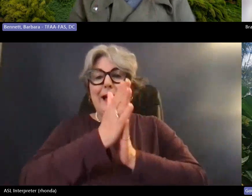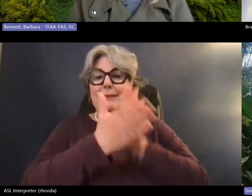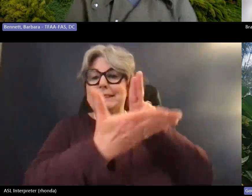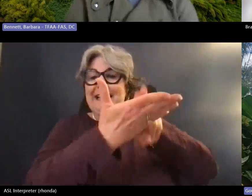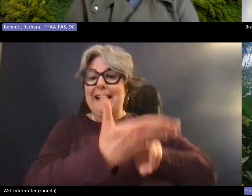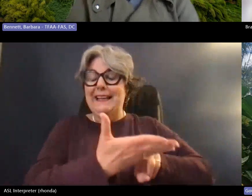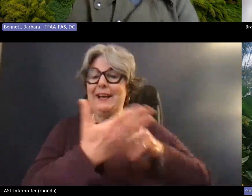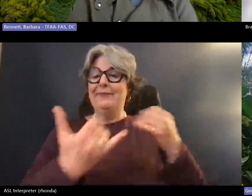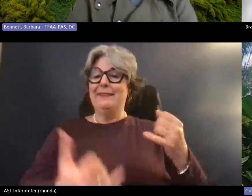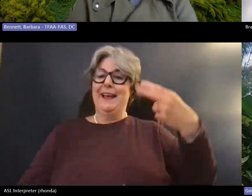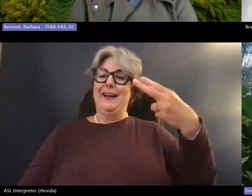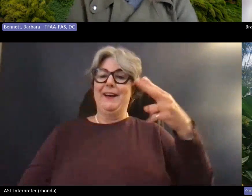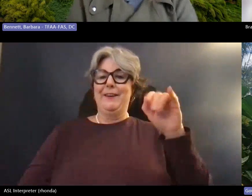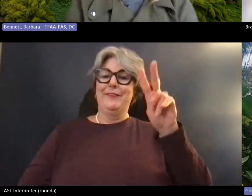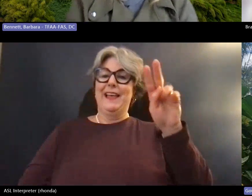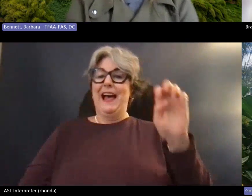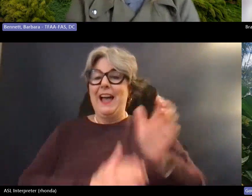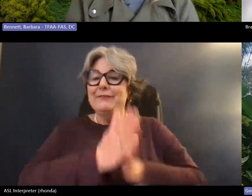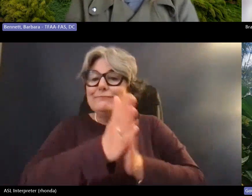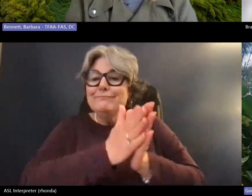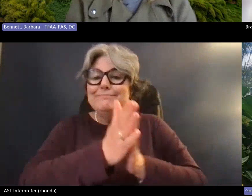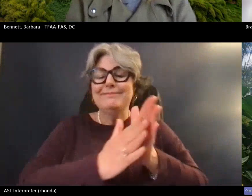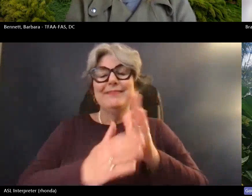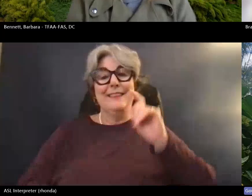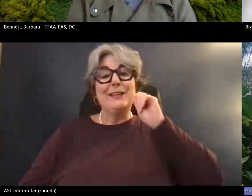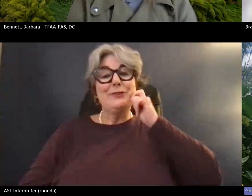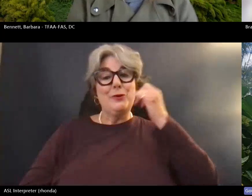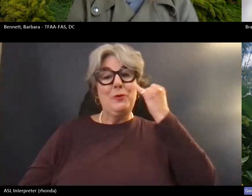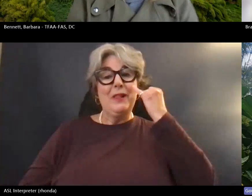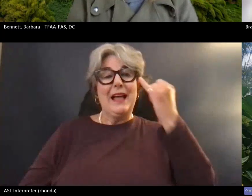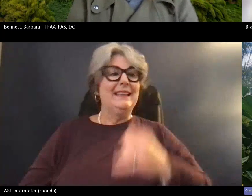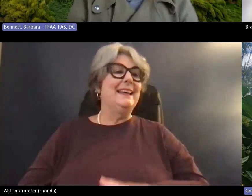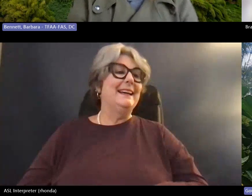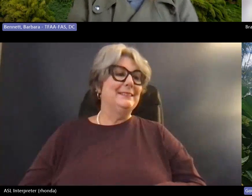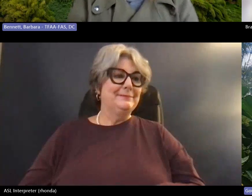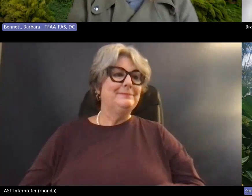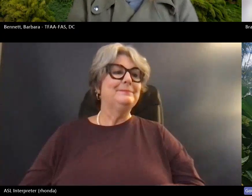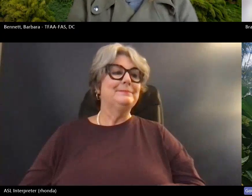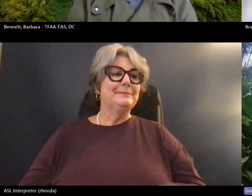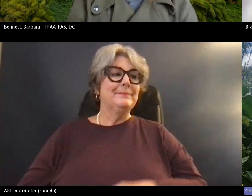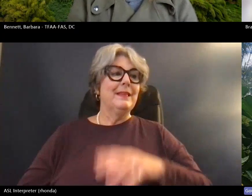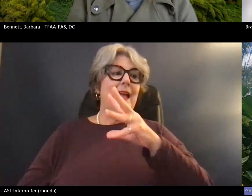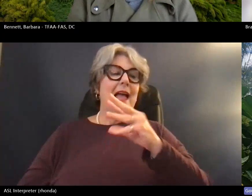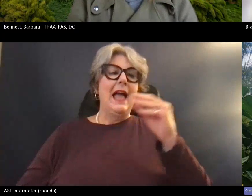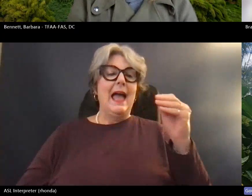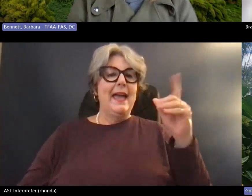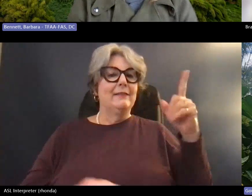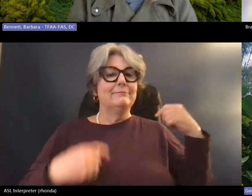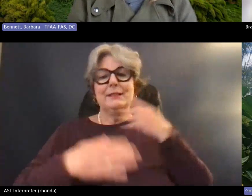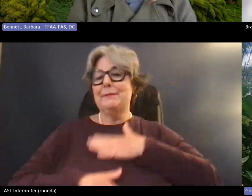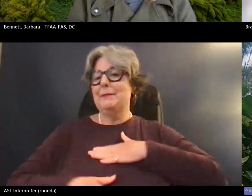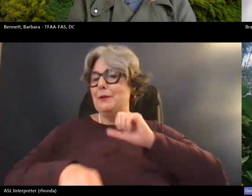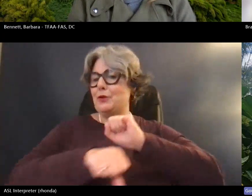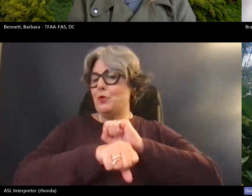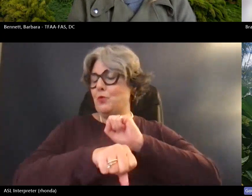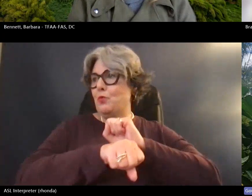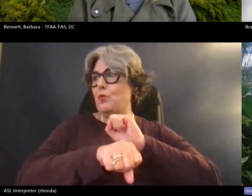All right. I think that's a cool idea. And it's been a pleasure working with